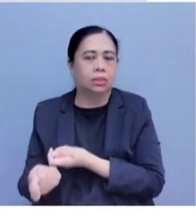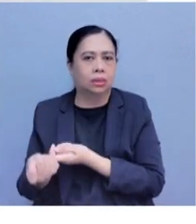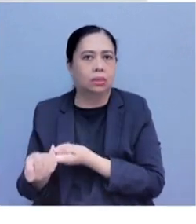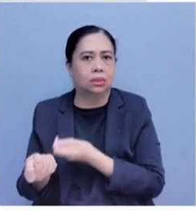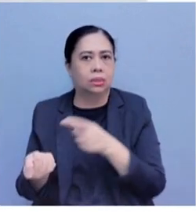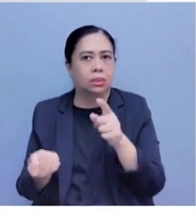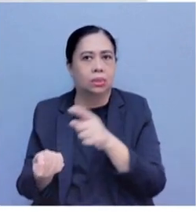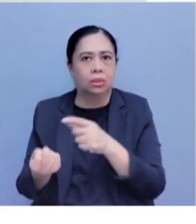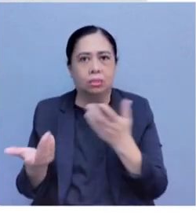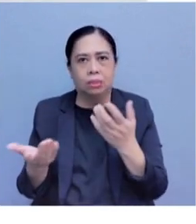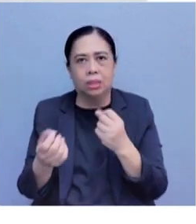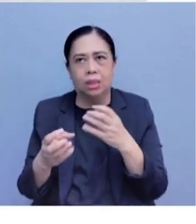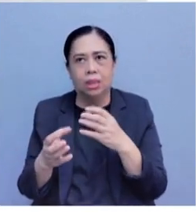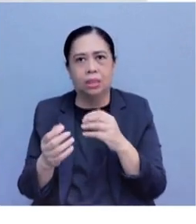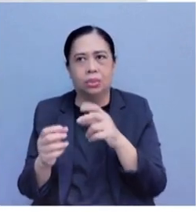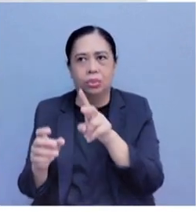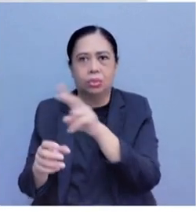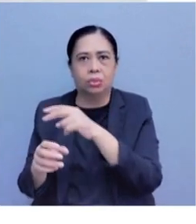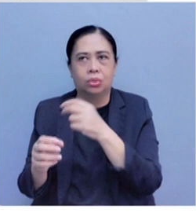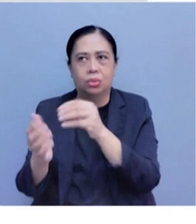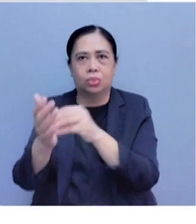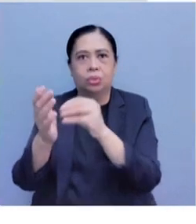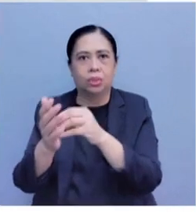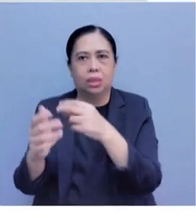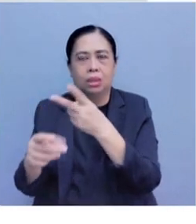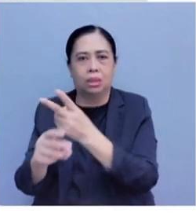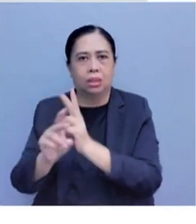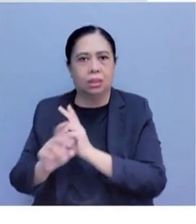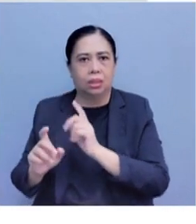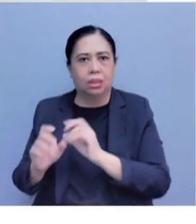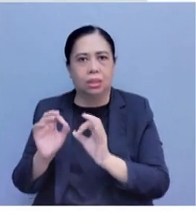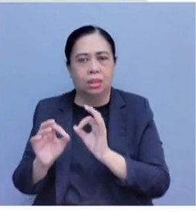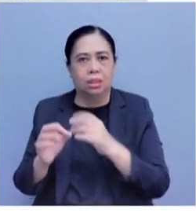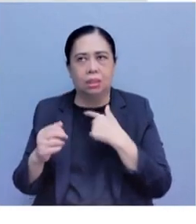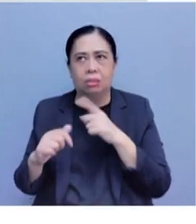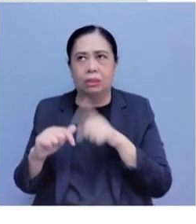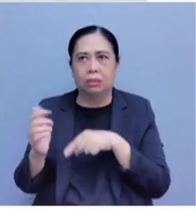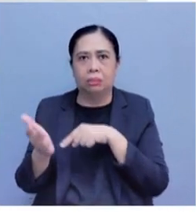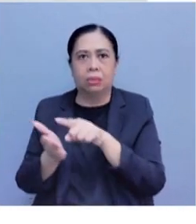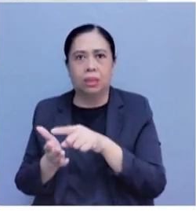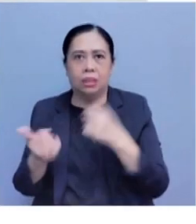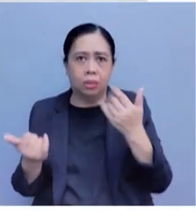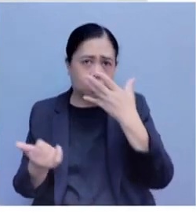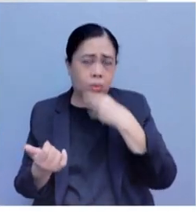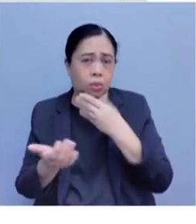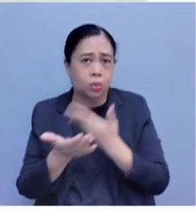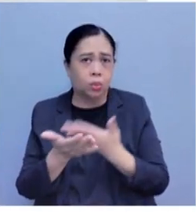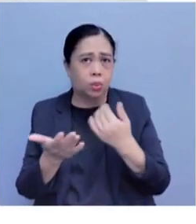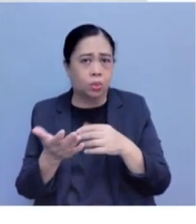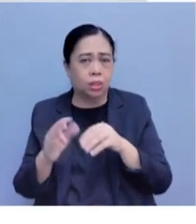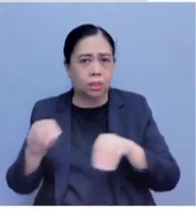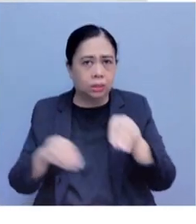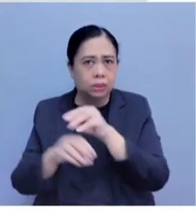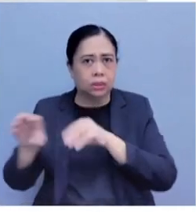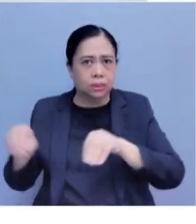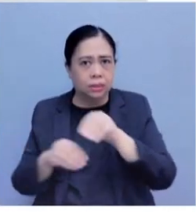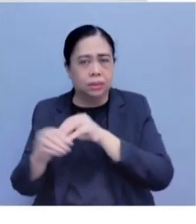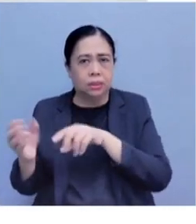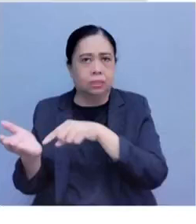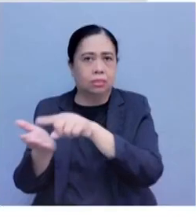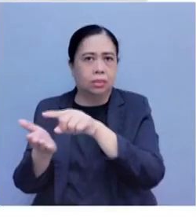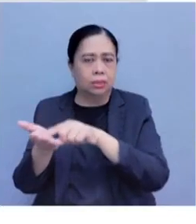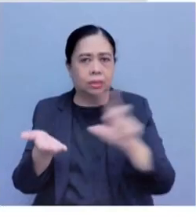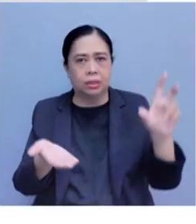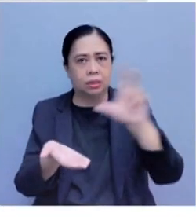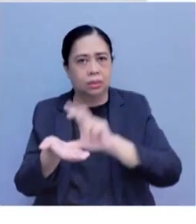ba, yung mga credit rating natin. Eh pagka right now, kaganda-ganda nga ng credit rating natin, investment grade,